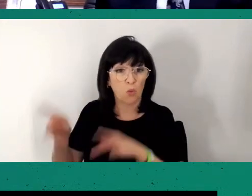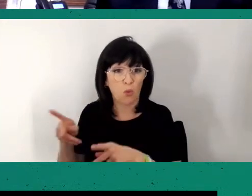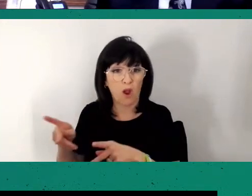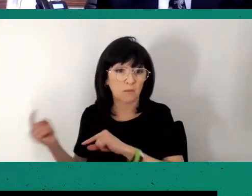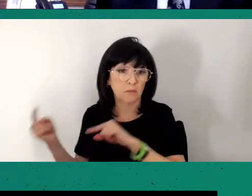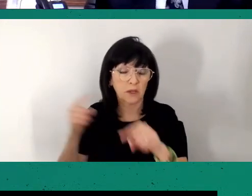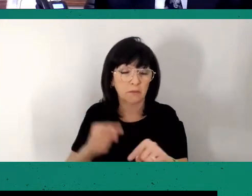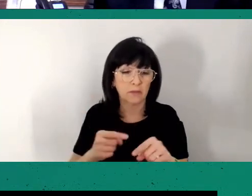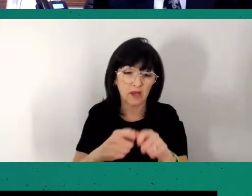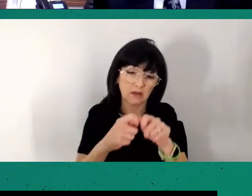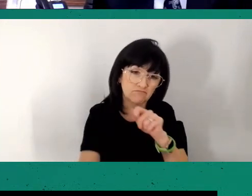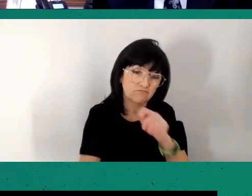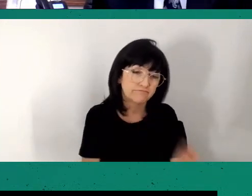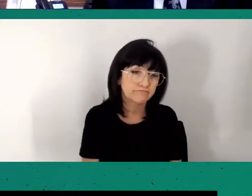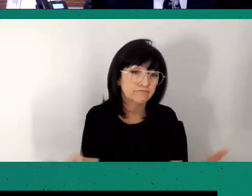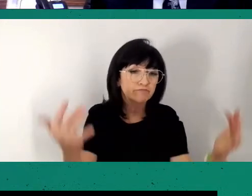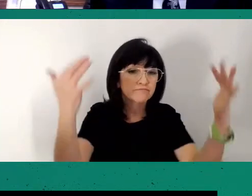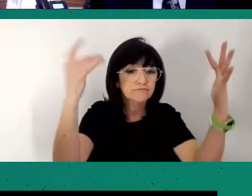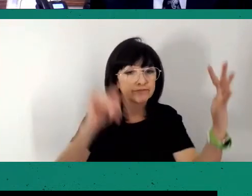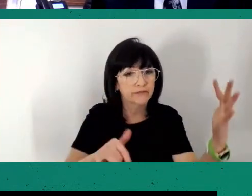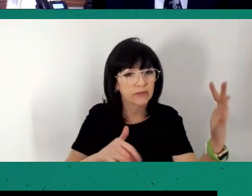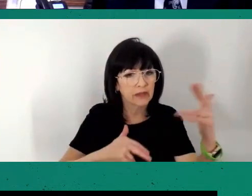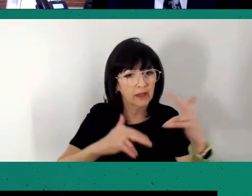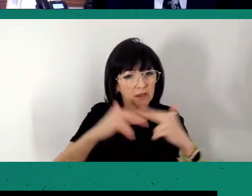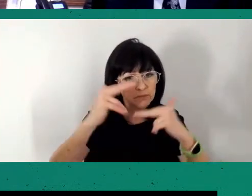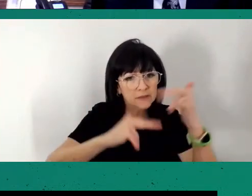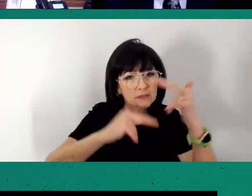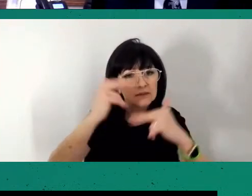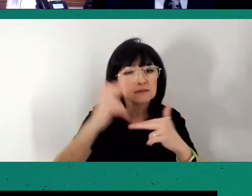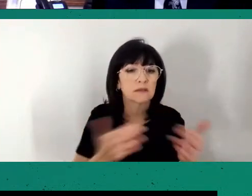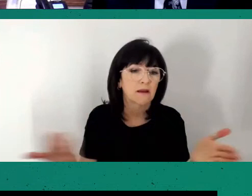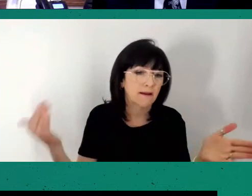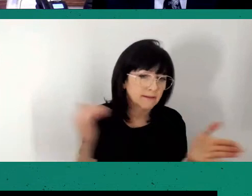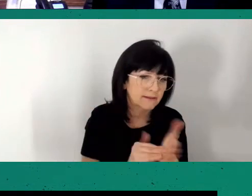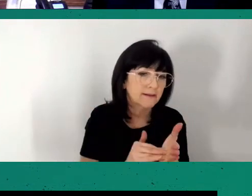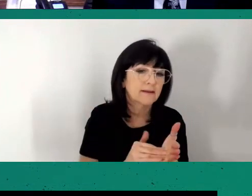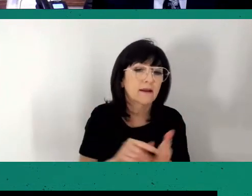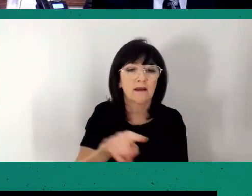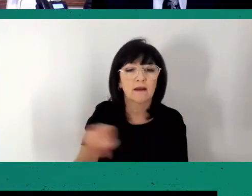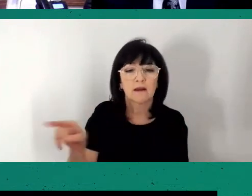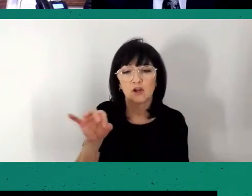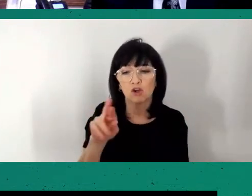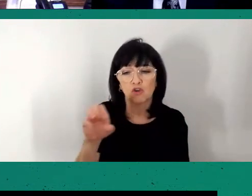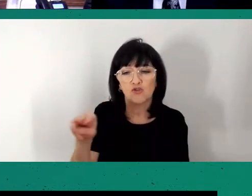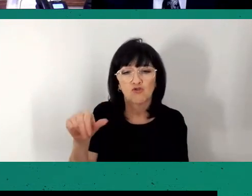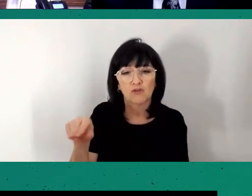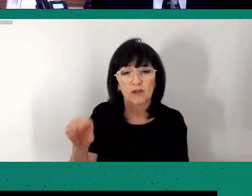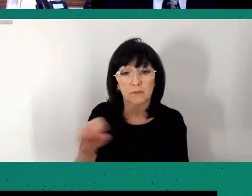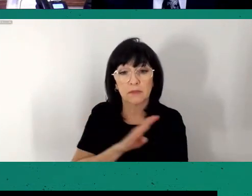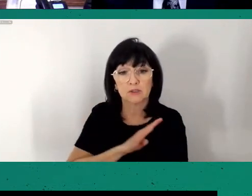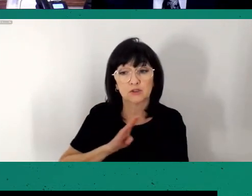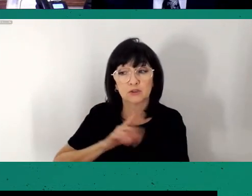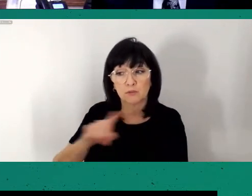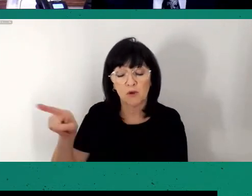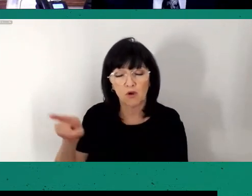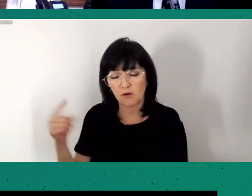building. This prompted yet another investigation from the Freedmen's Bureau. In